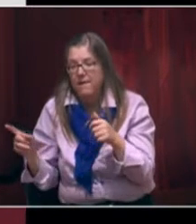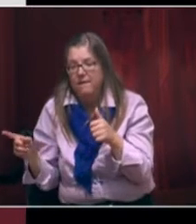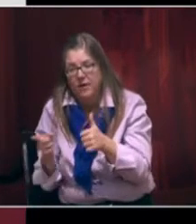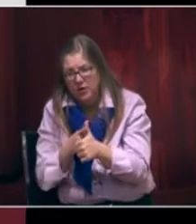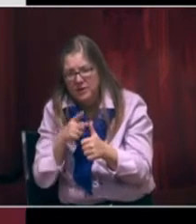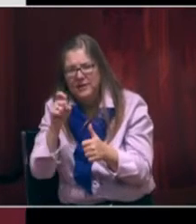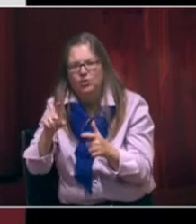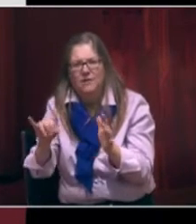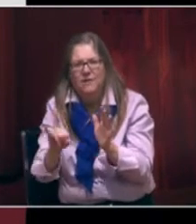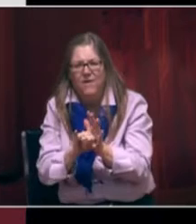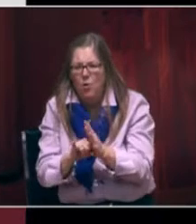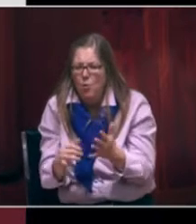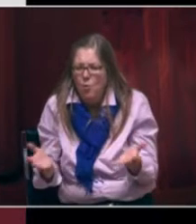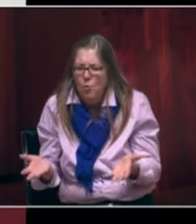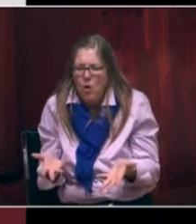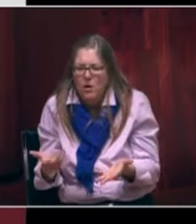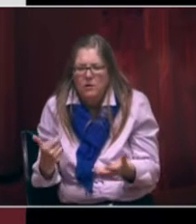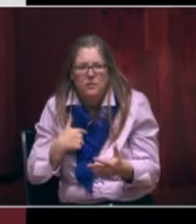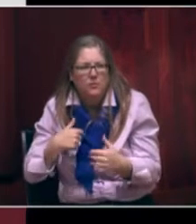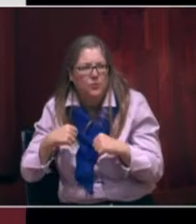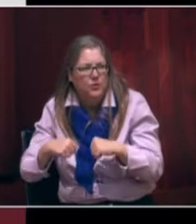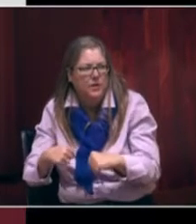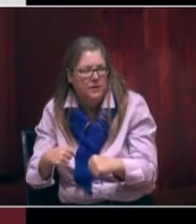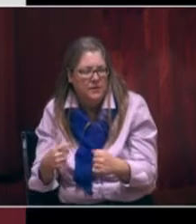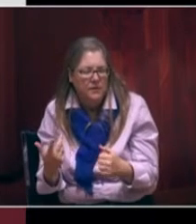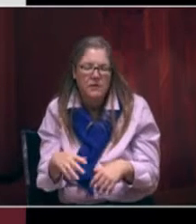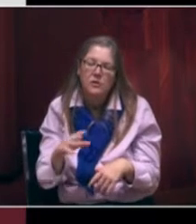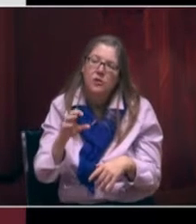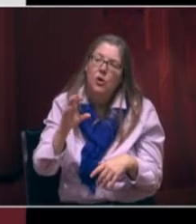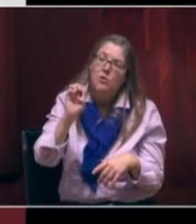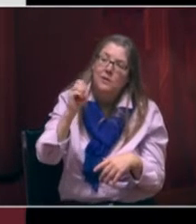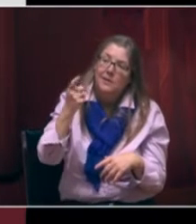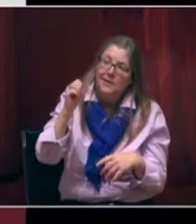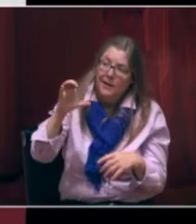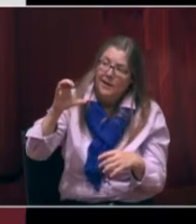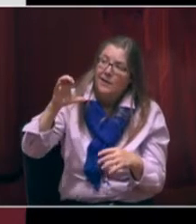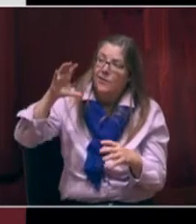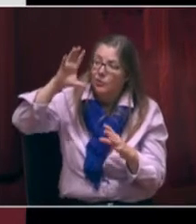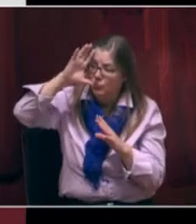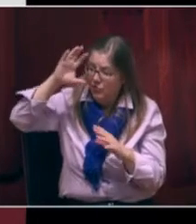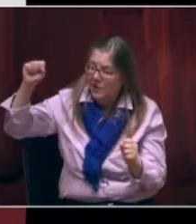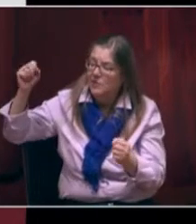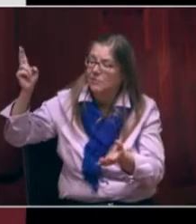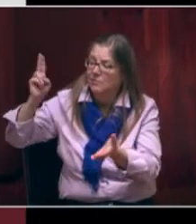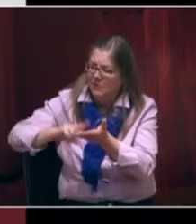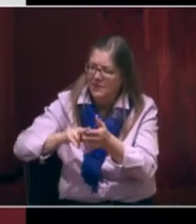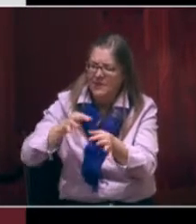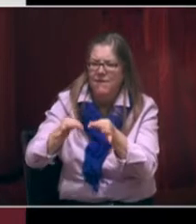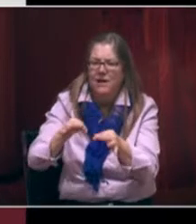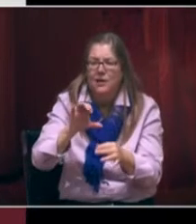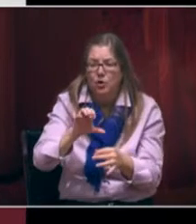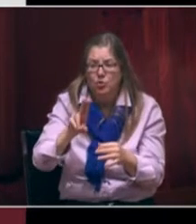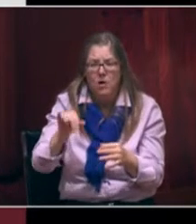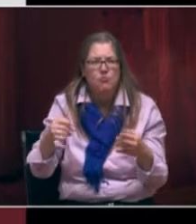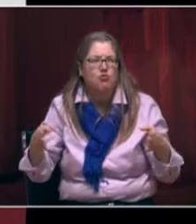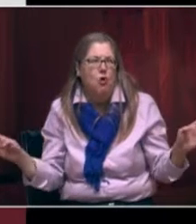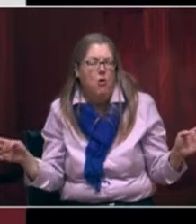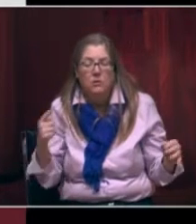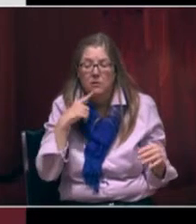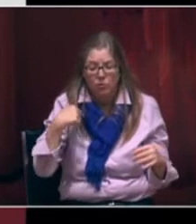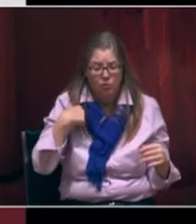identify what we were protecting in the government. So what the executive order did is it defined CUI broadly. It says that we, as